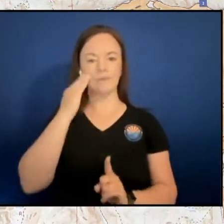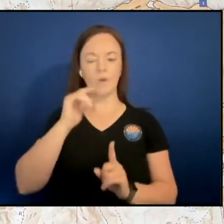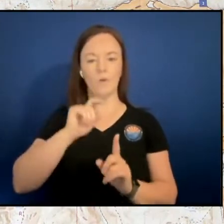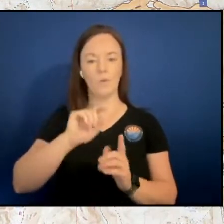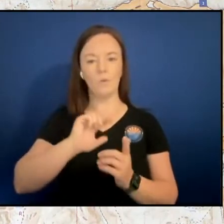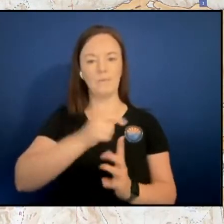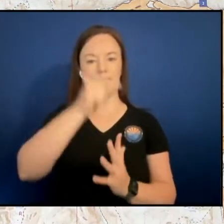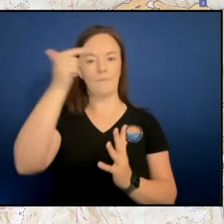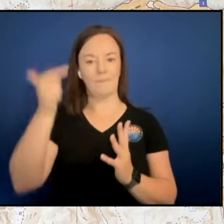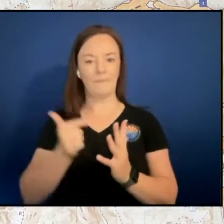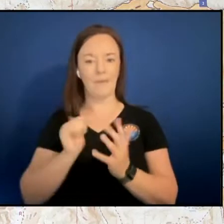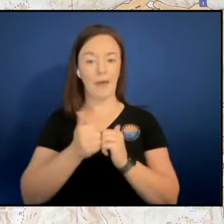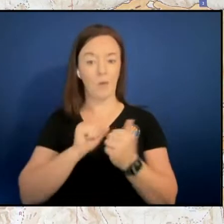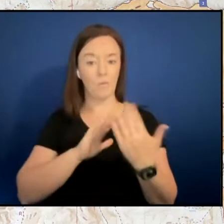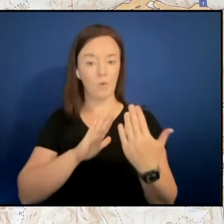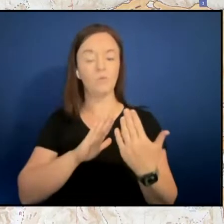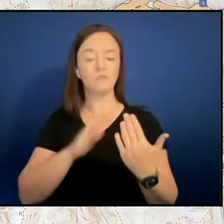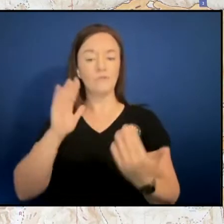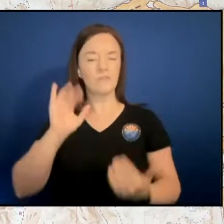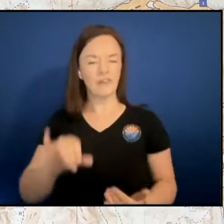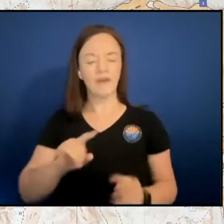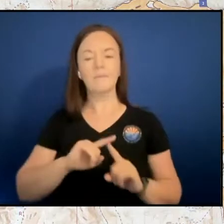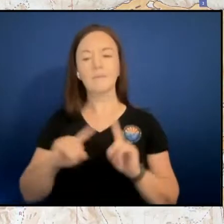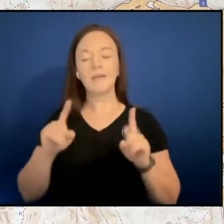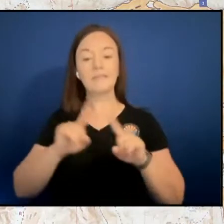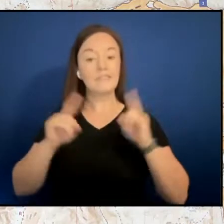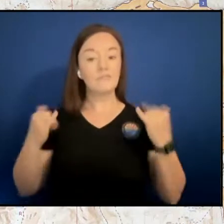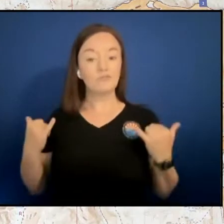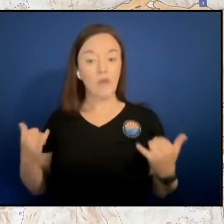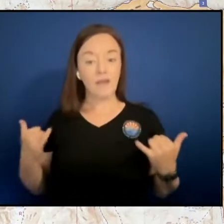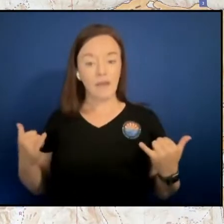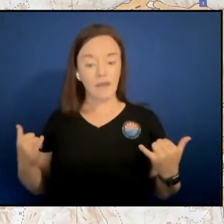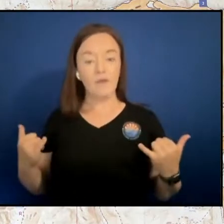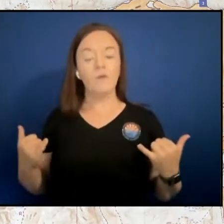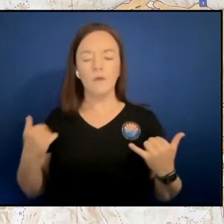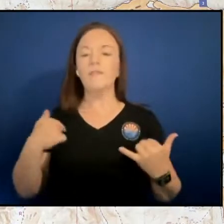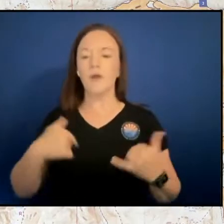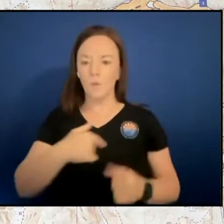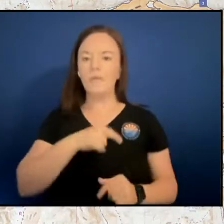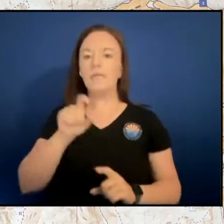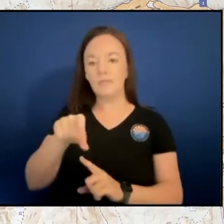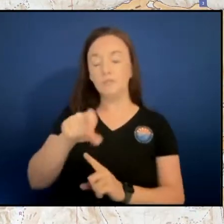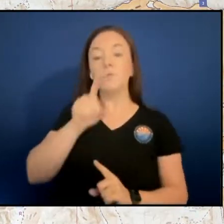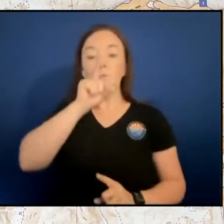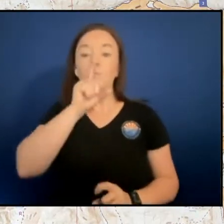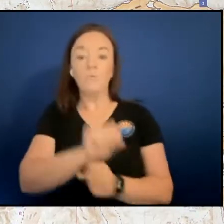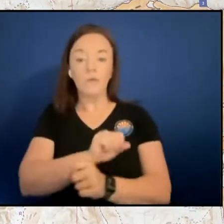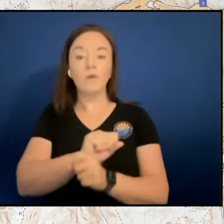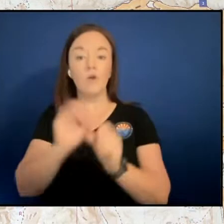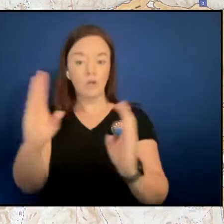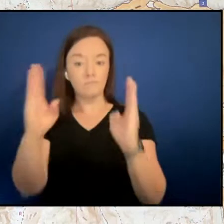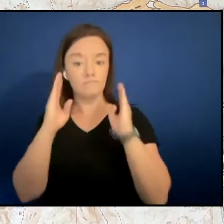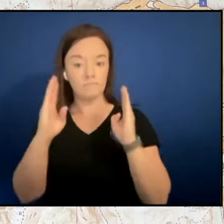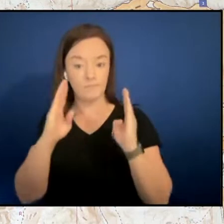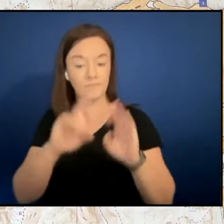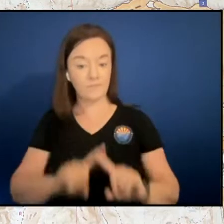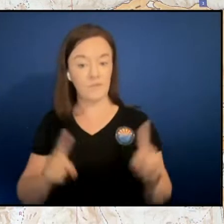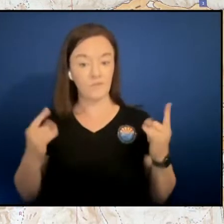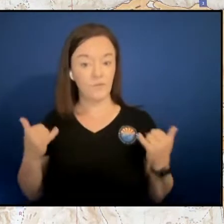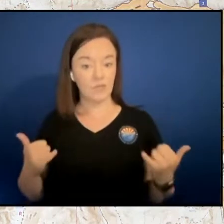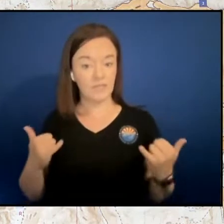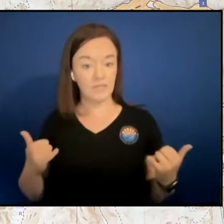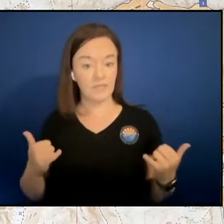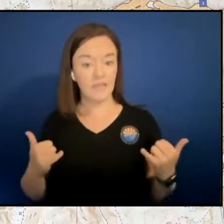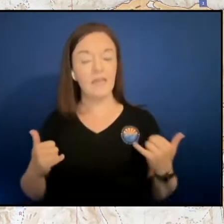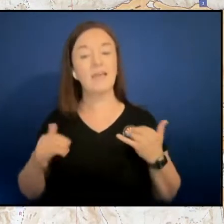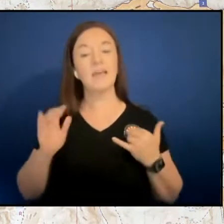What's different right now that we need to pay attention to, we are paying attention to, is that is a linear